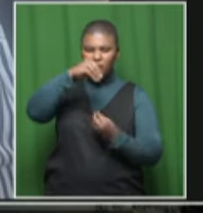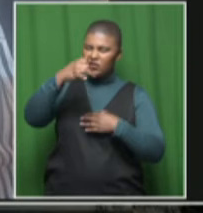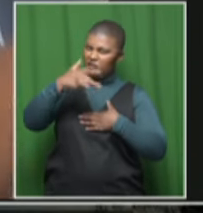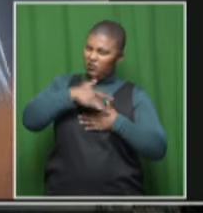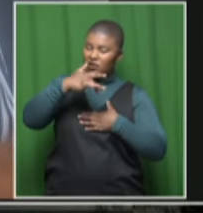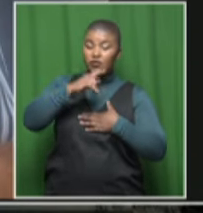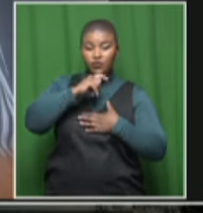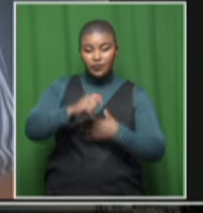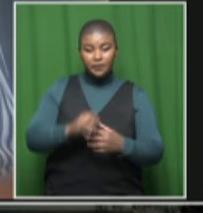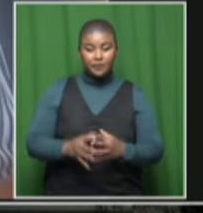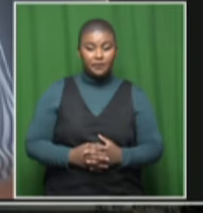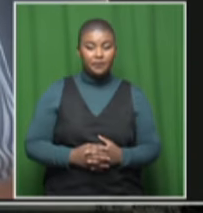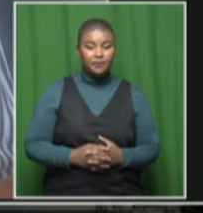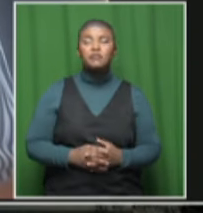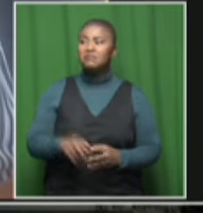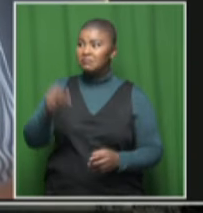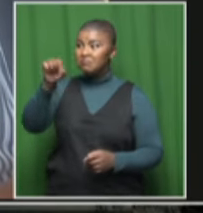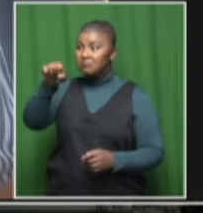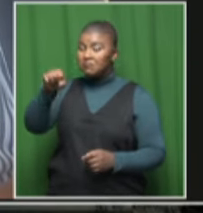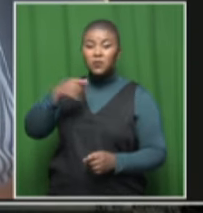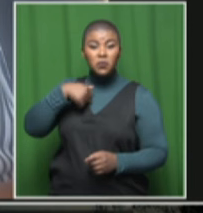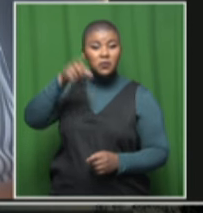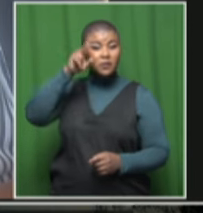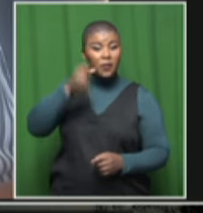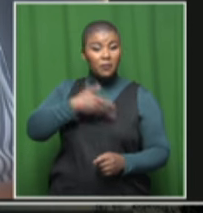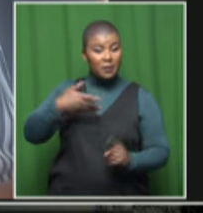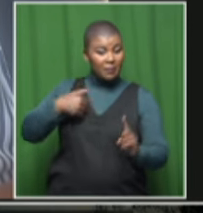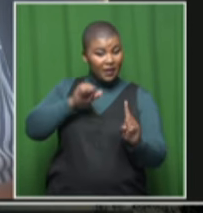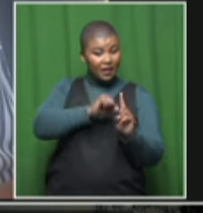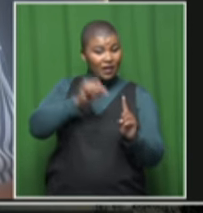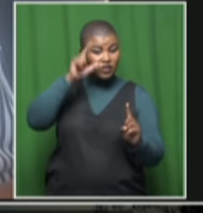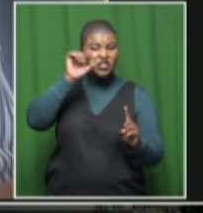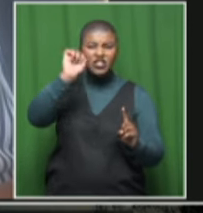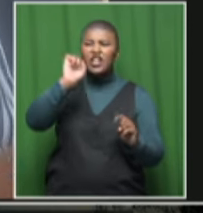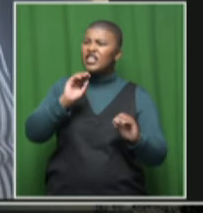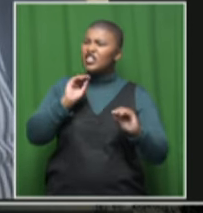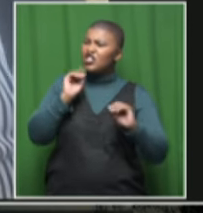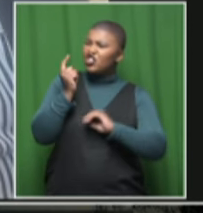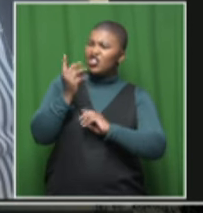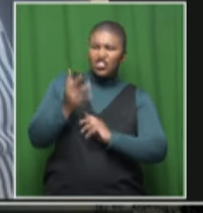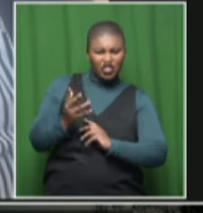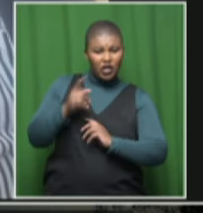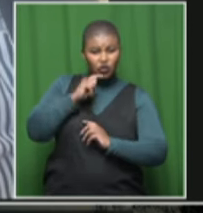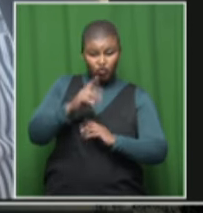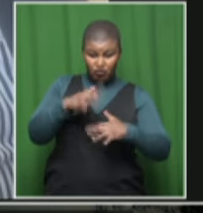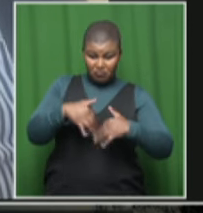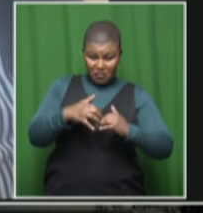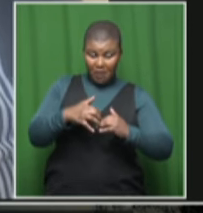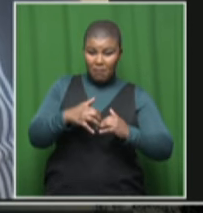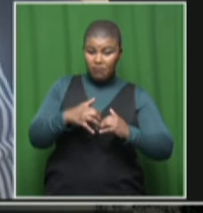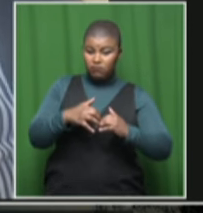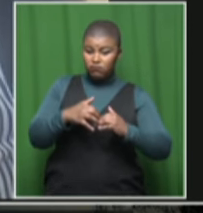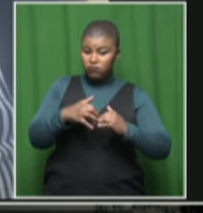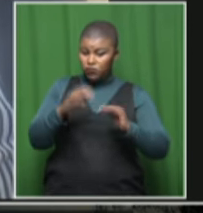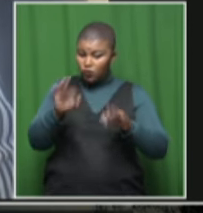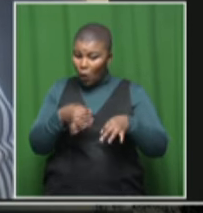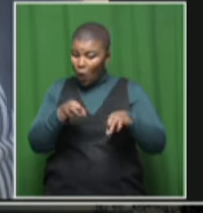The bit that we also know about is that she was an amazing teacher as well, apart from being a composer.